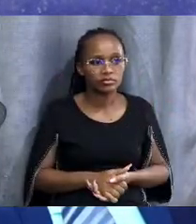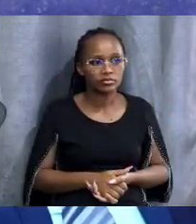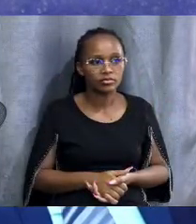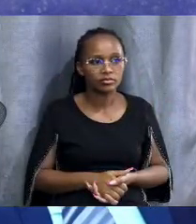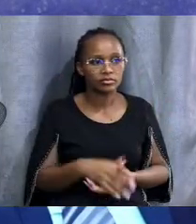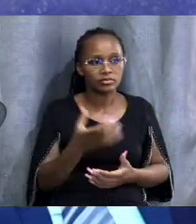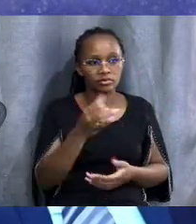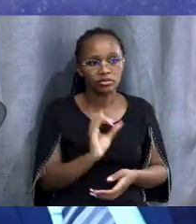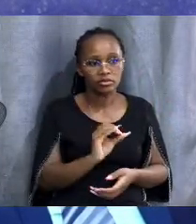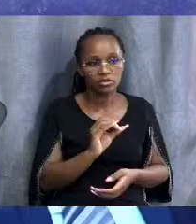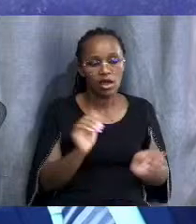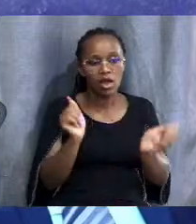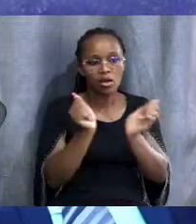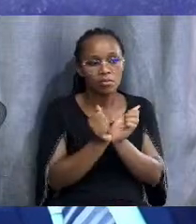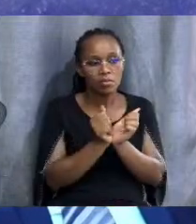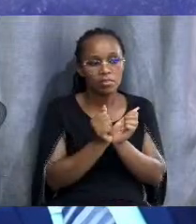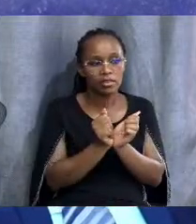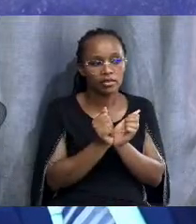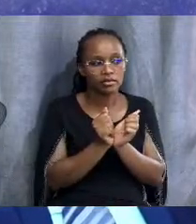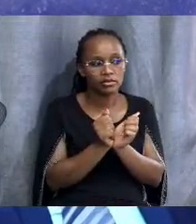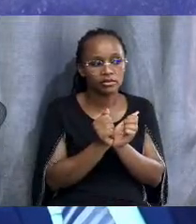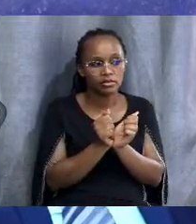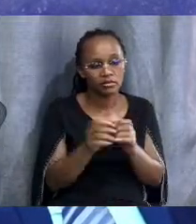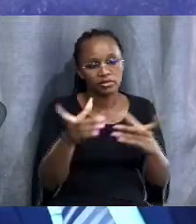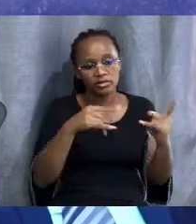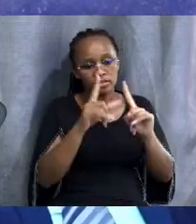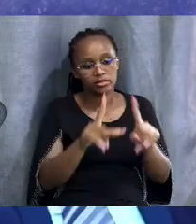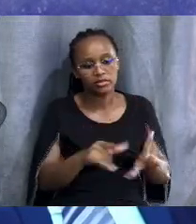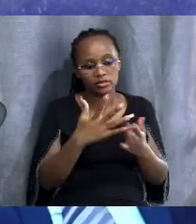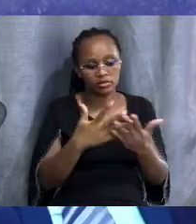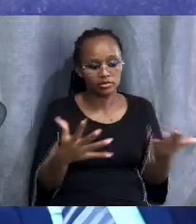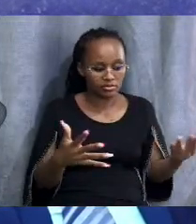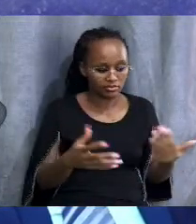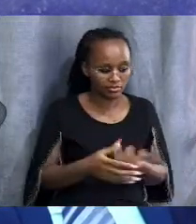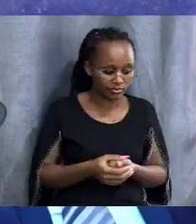so Paul was still going through the same kind of a thing,